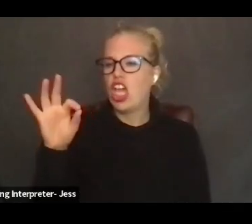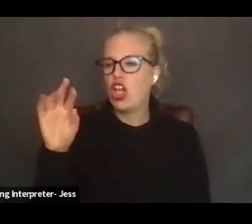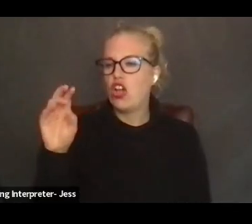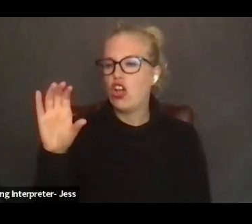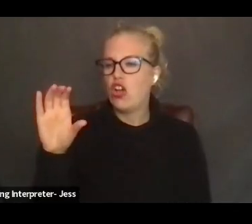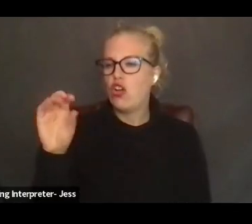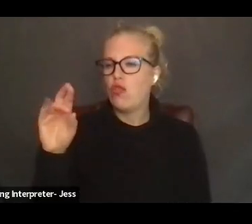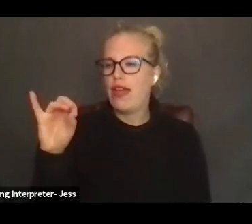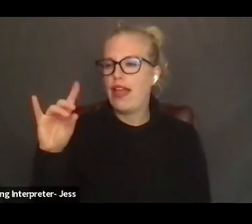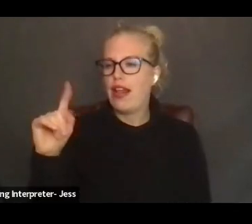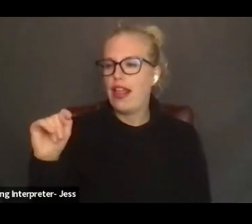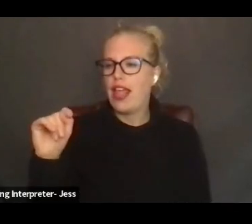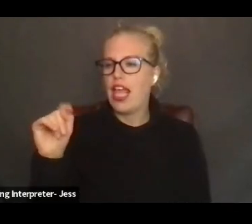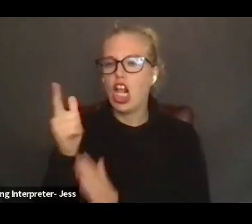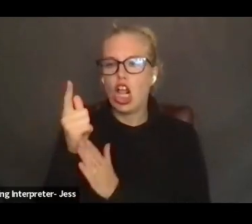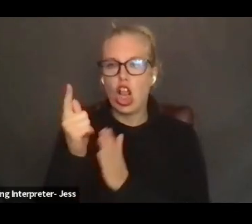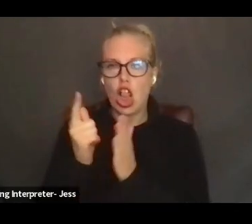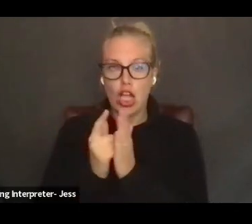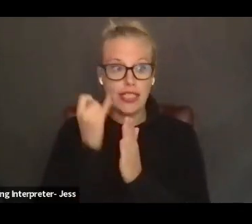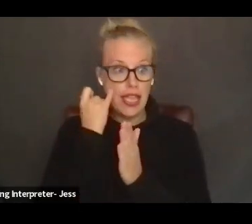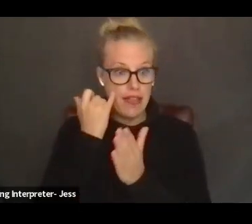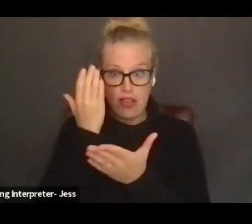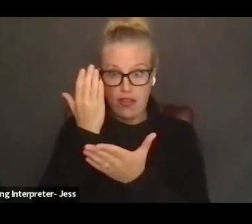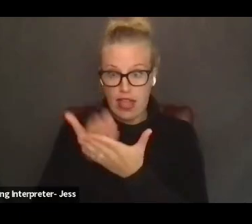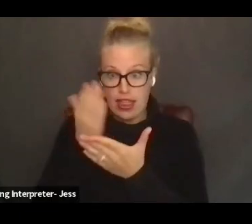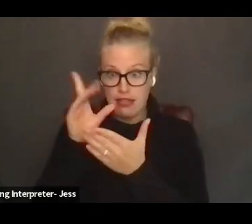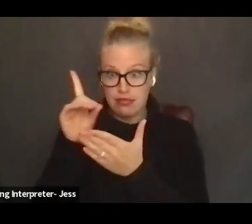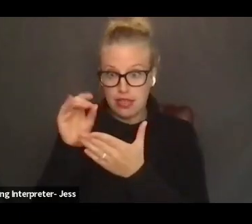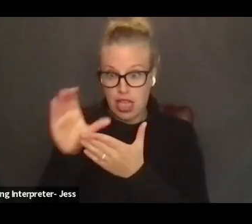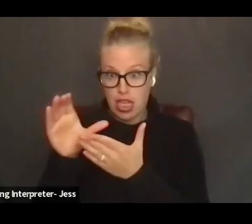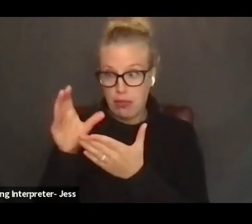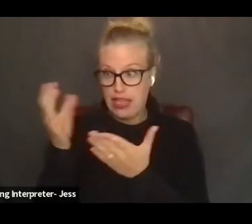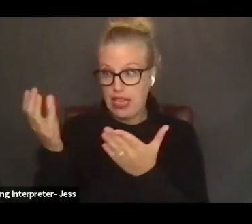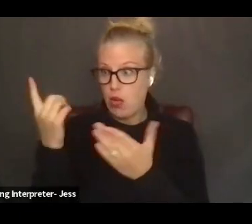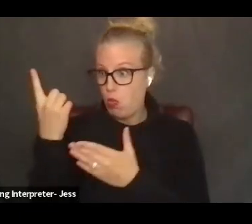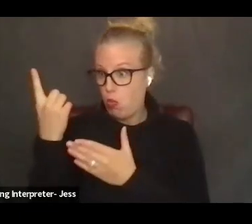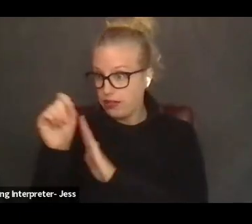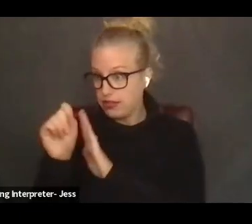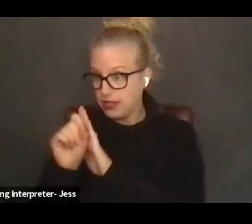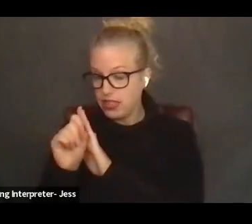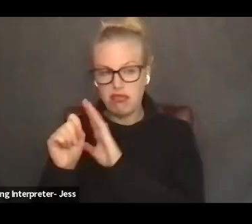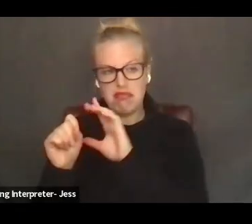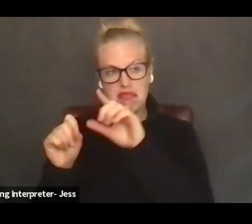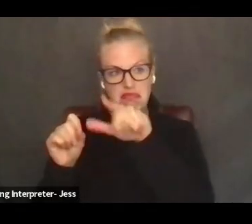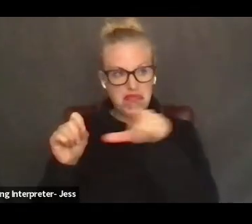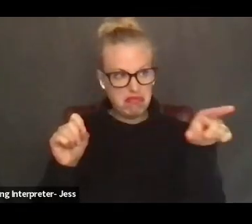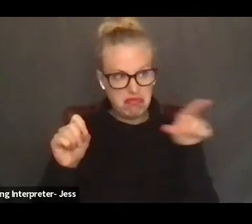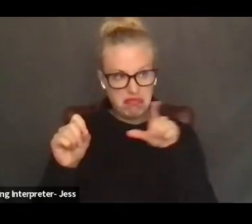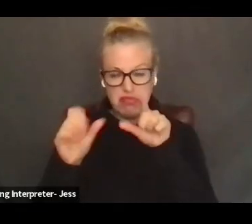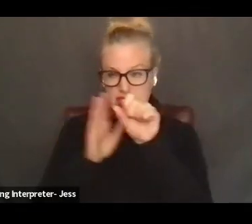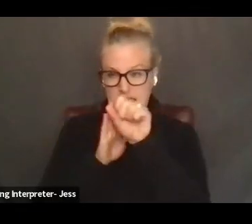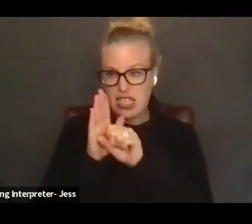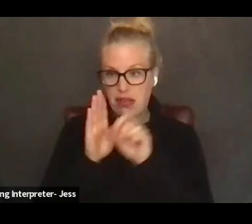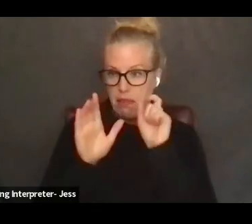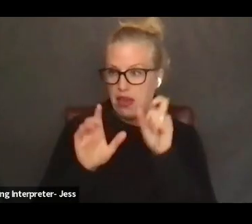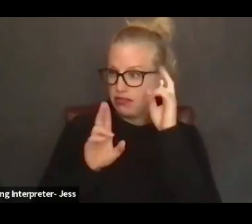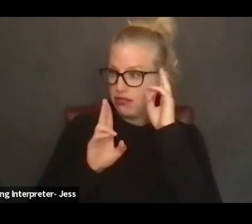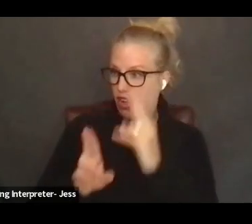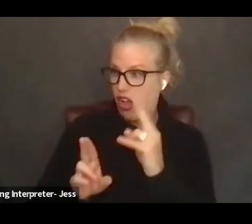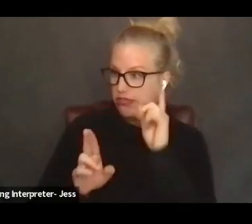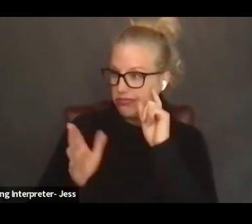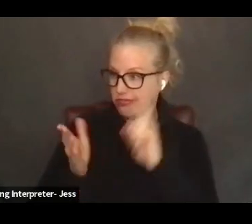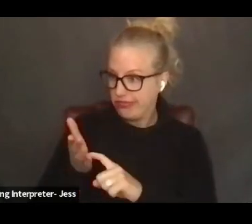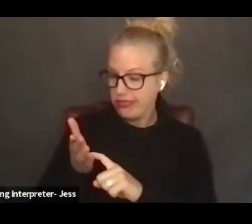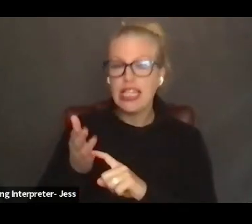have a valid document in one state, other states are supposed to honor it. Now, that being said, if